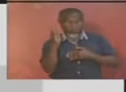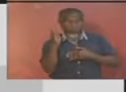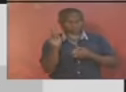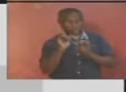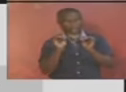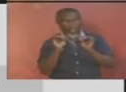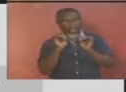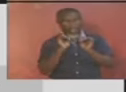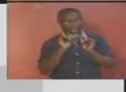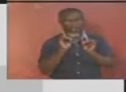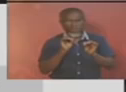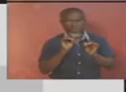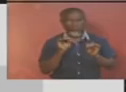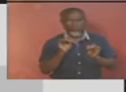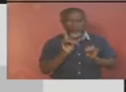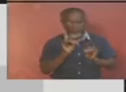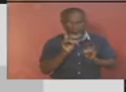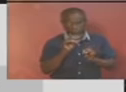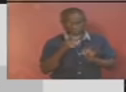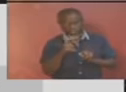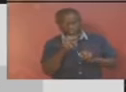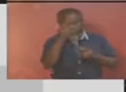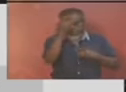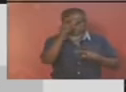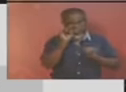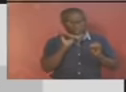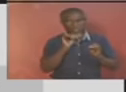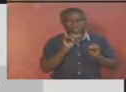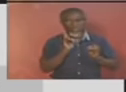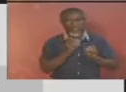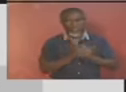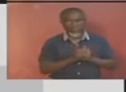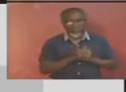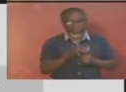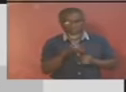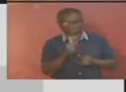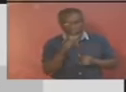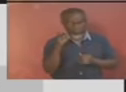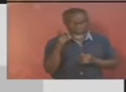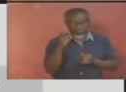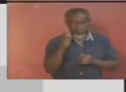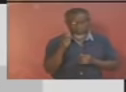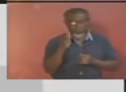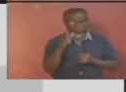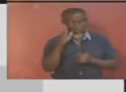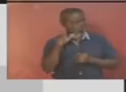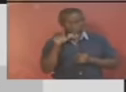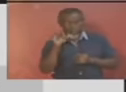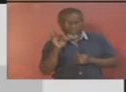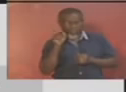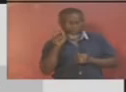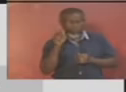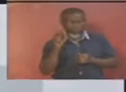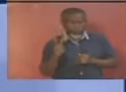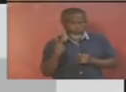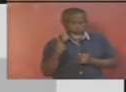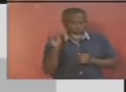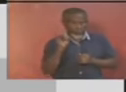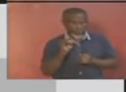comorbidity, accounting for 60.8%, and those without comorbidities, 39.2%. Next